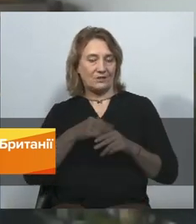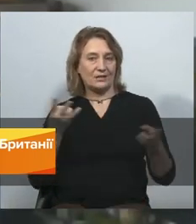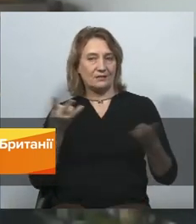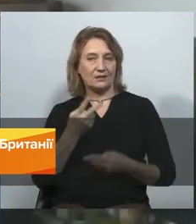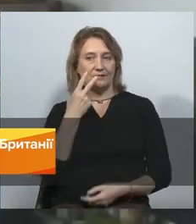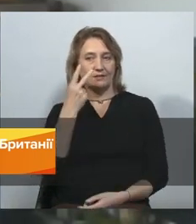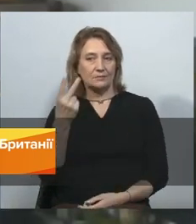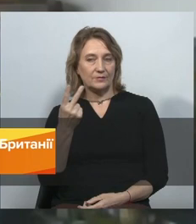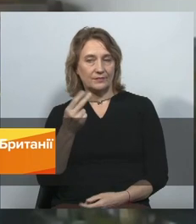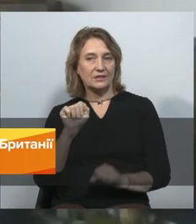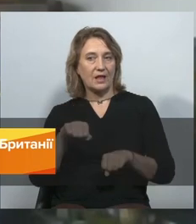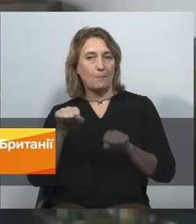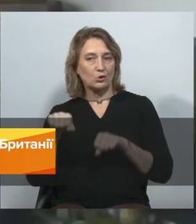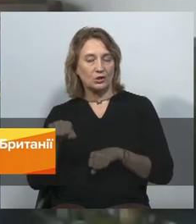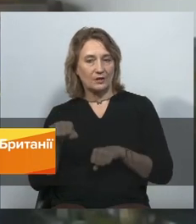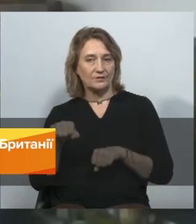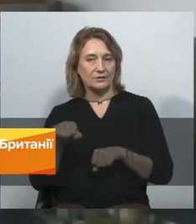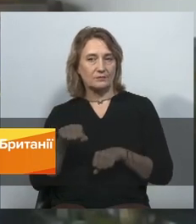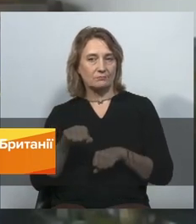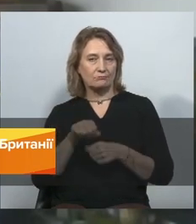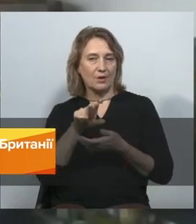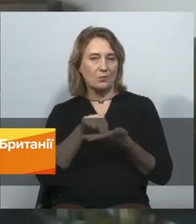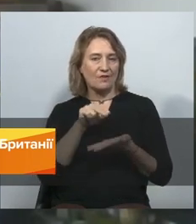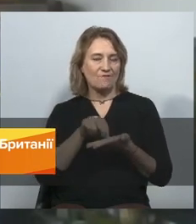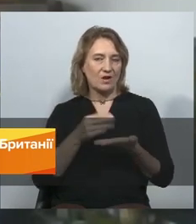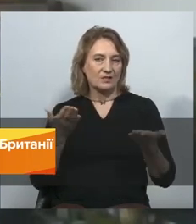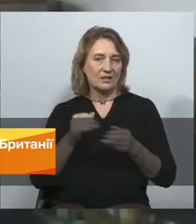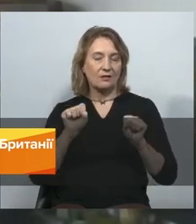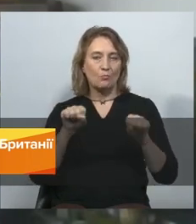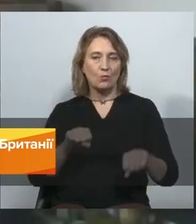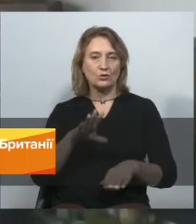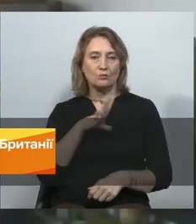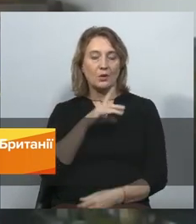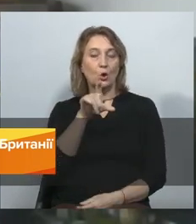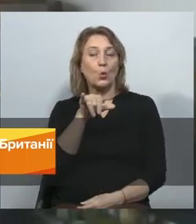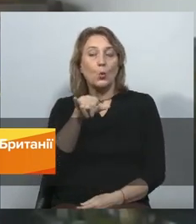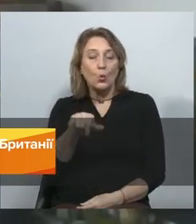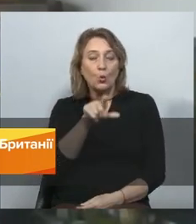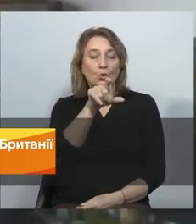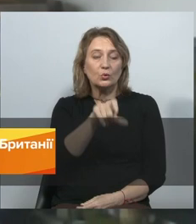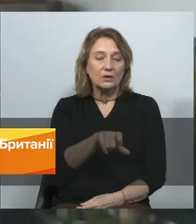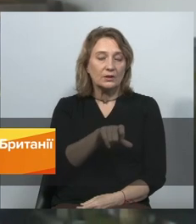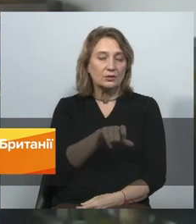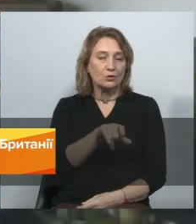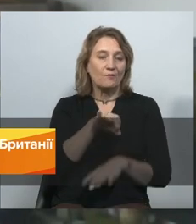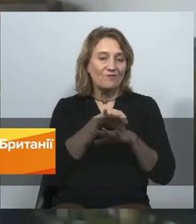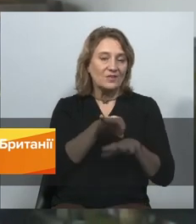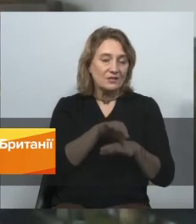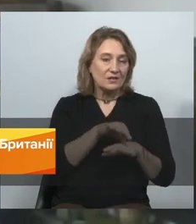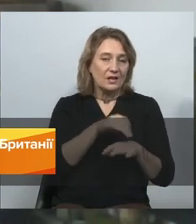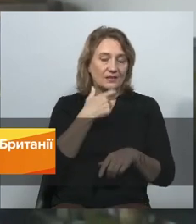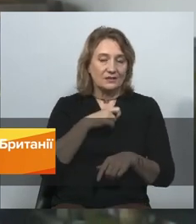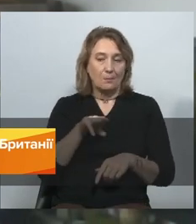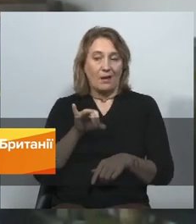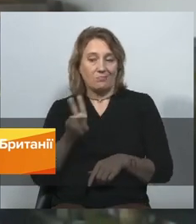opportunity and the motivation that someone may have to do or not do that behavior. And so what can happen is that if you